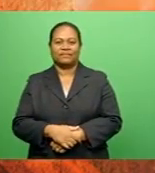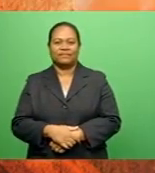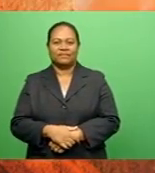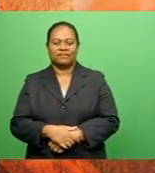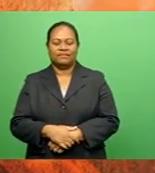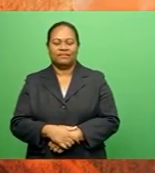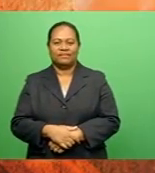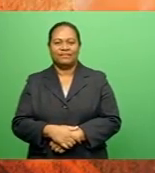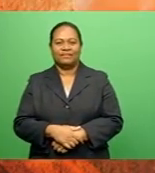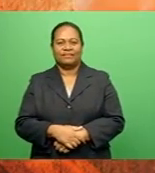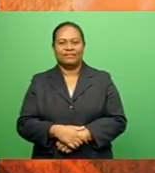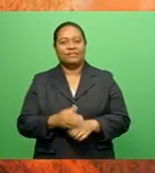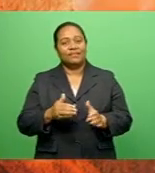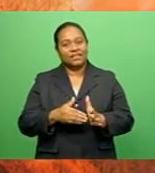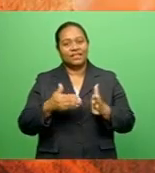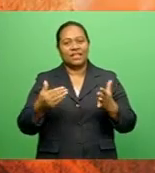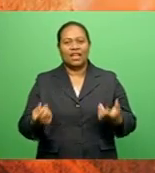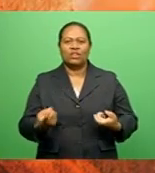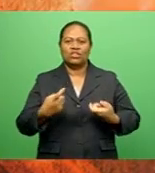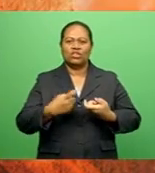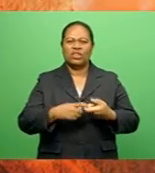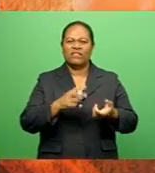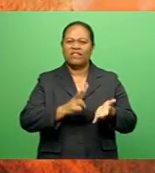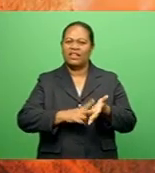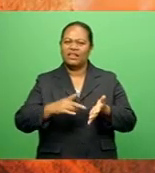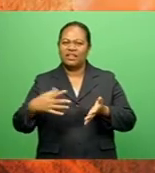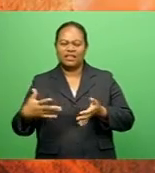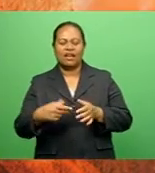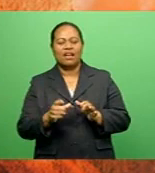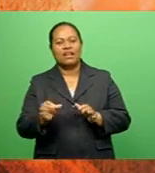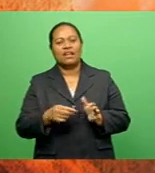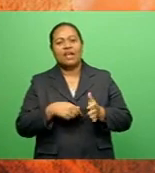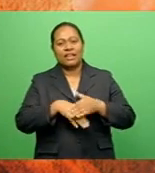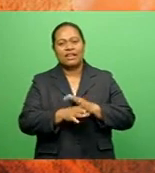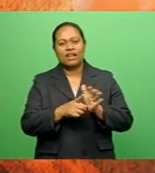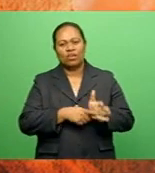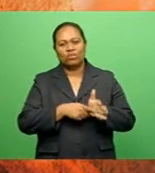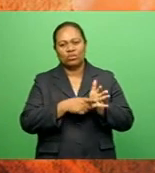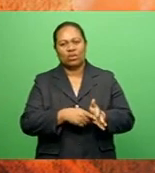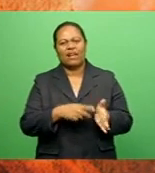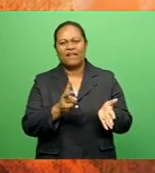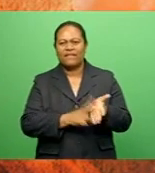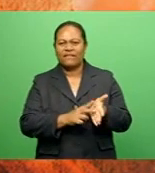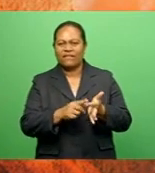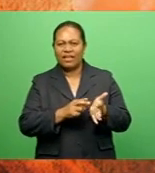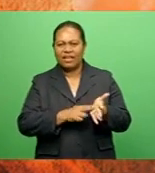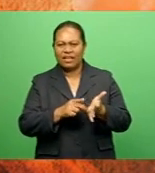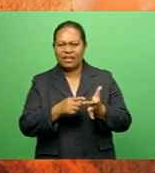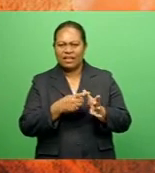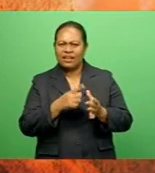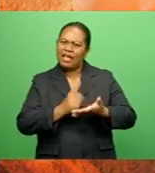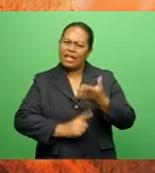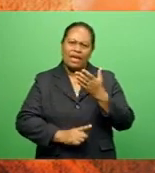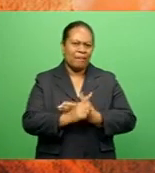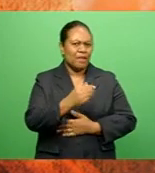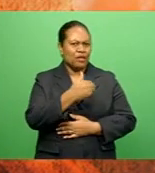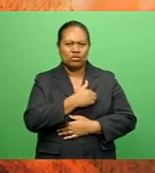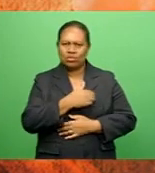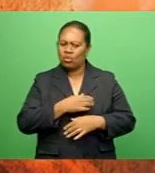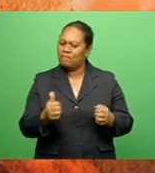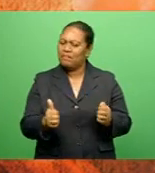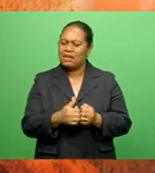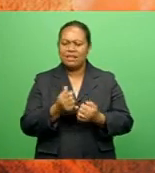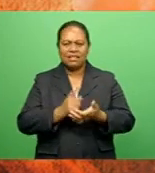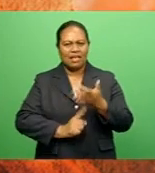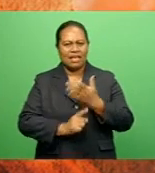Sports. We now join Venina live from Lautoka. Venina, a lot of zone competitions are happening this week, and I